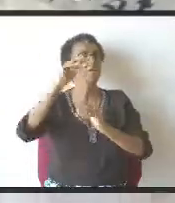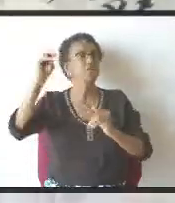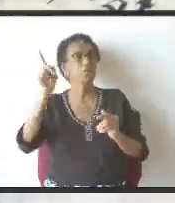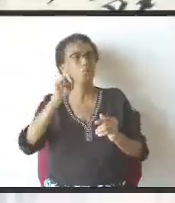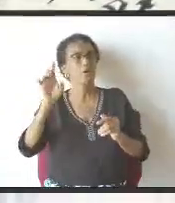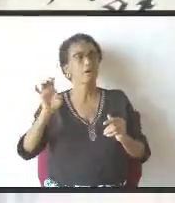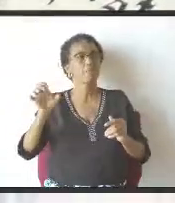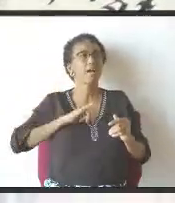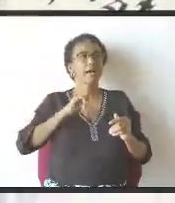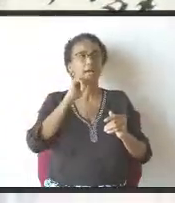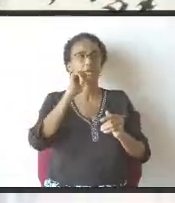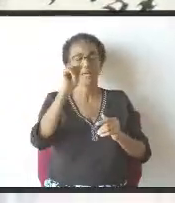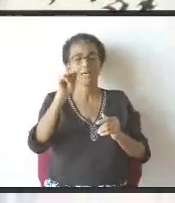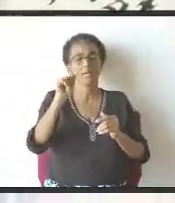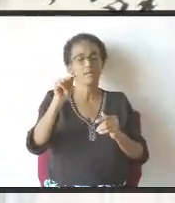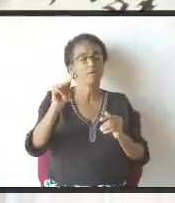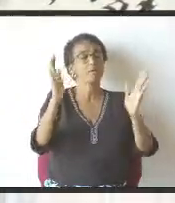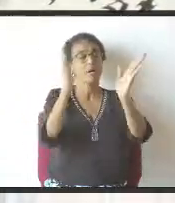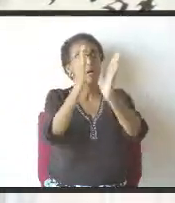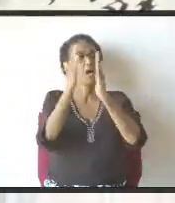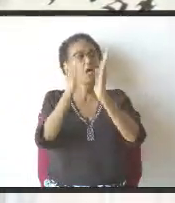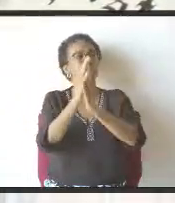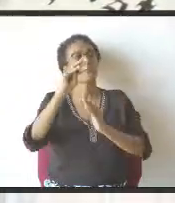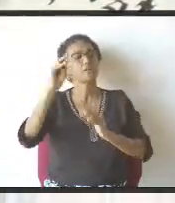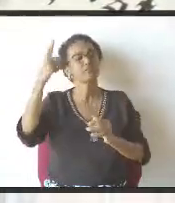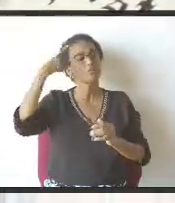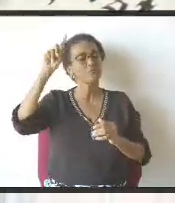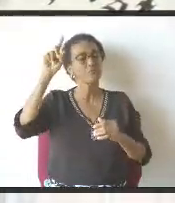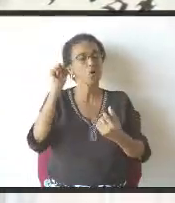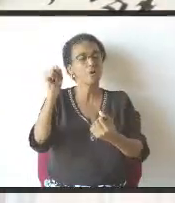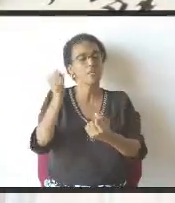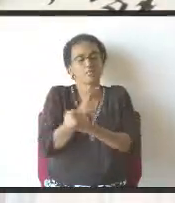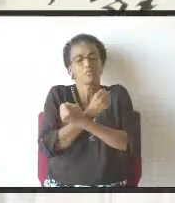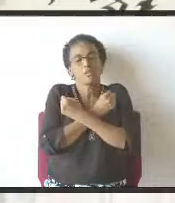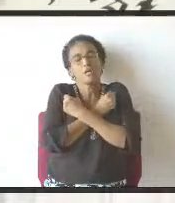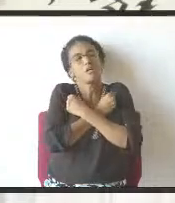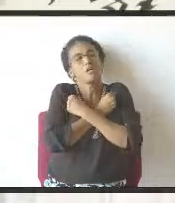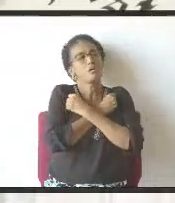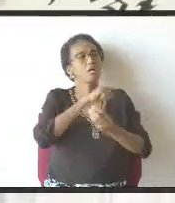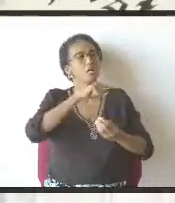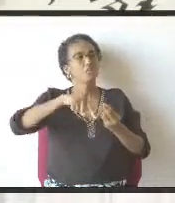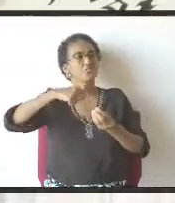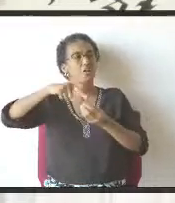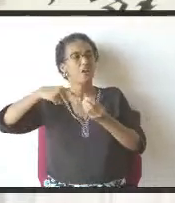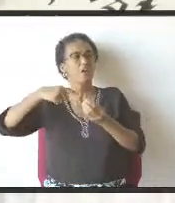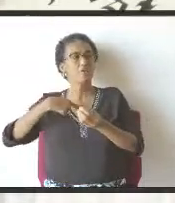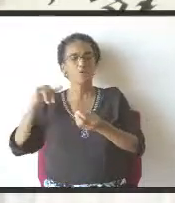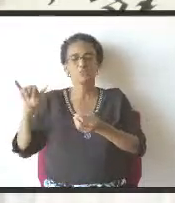I'm